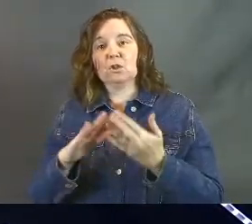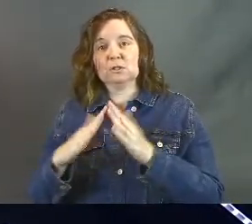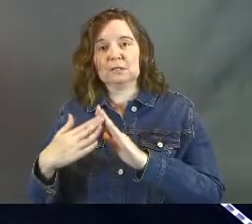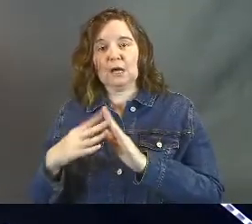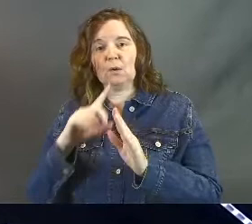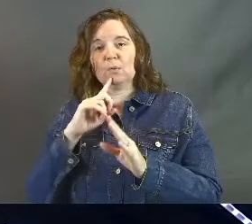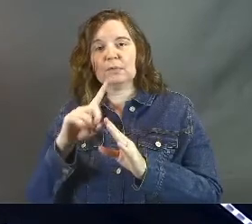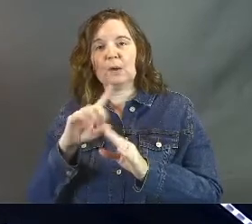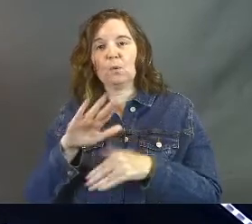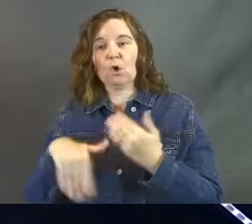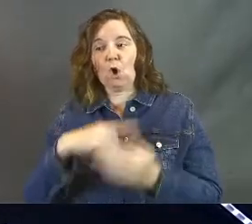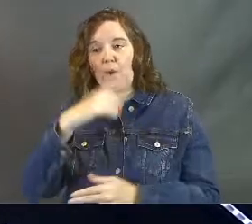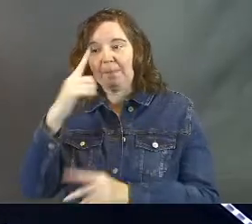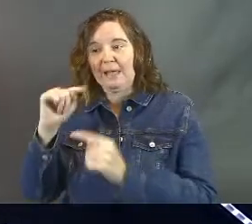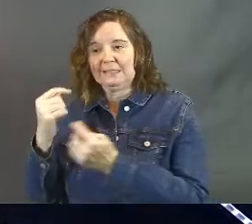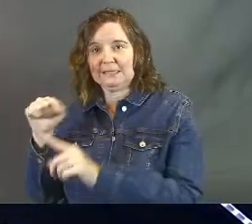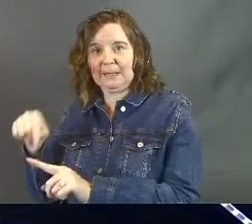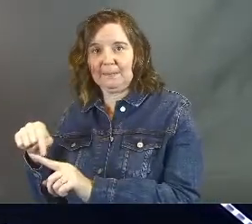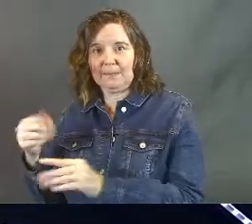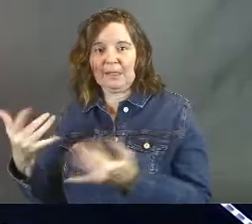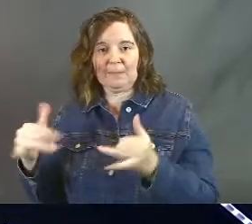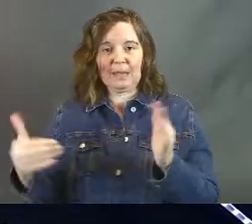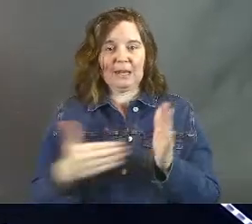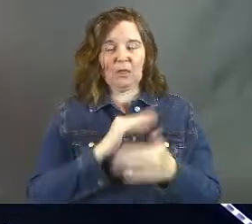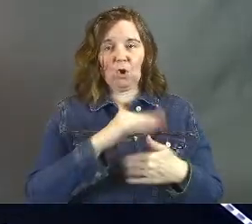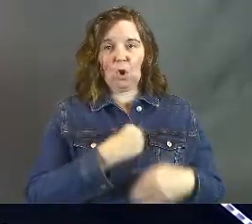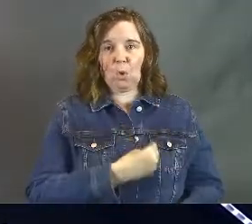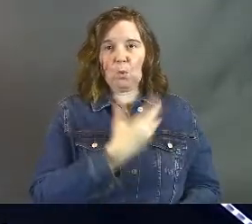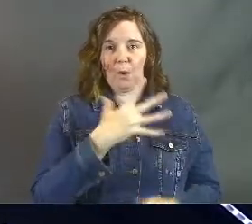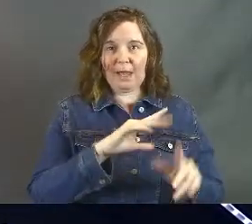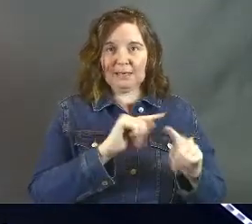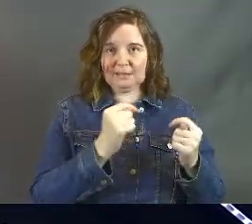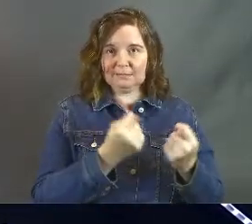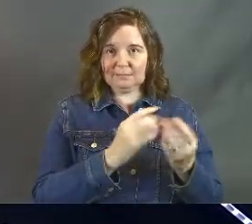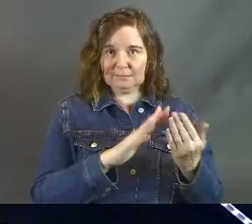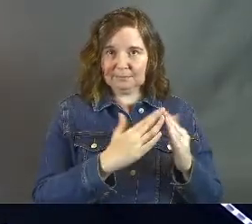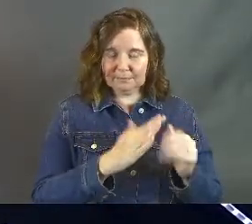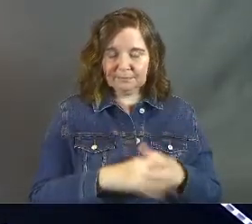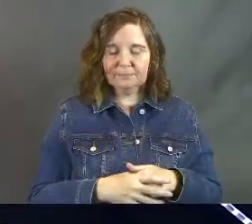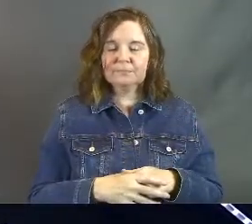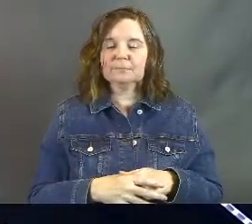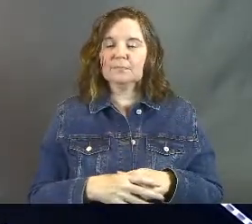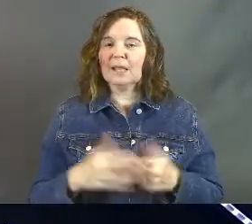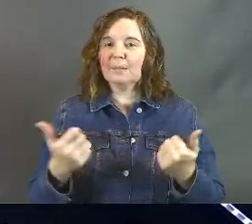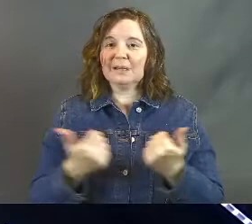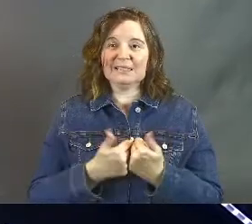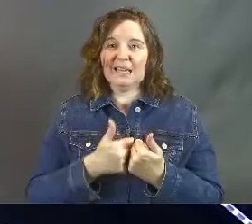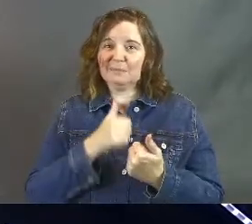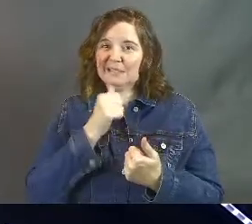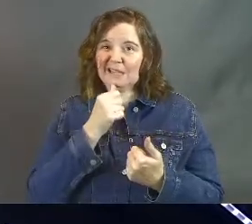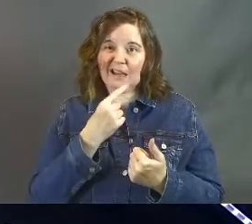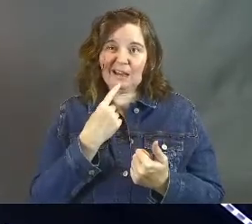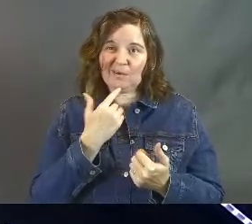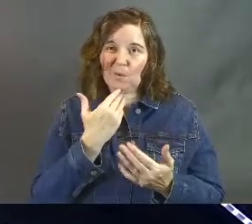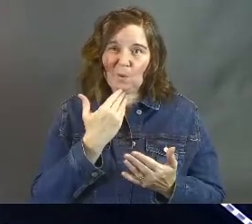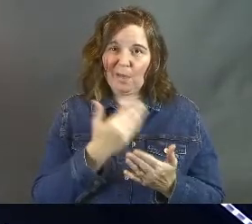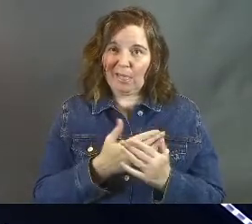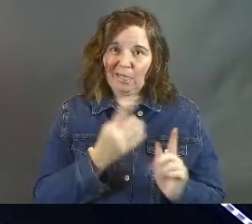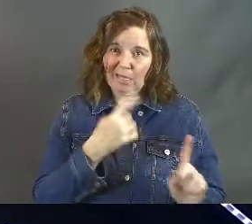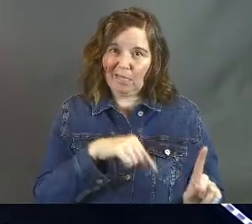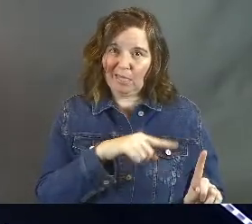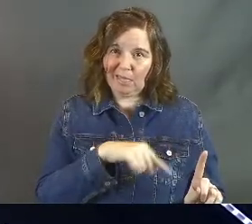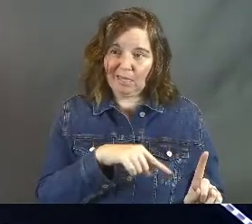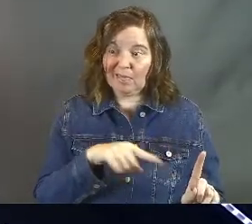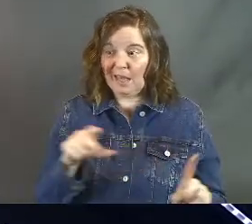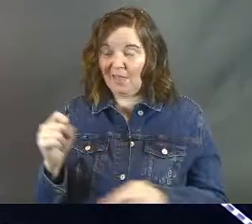town, they were an all-black team, and they played against this all-white town. And the game did not go well.